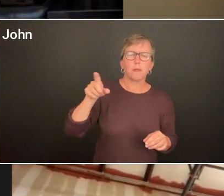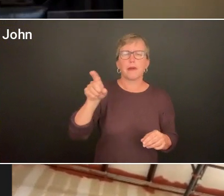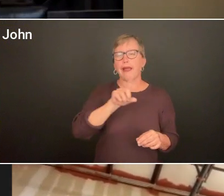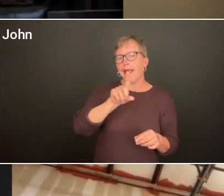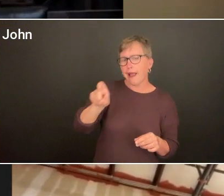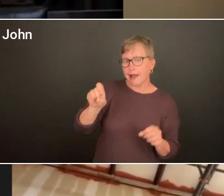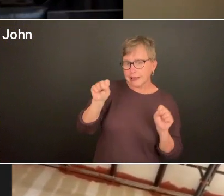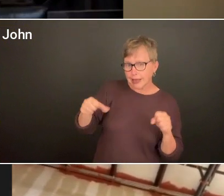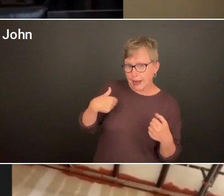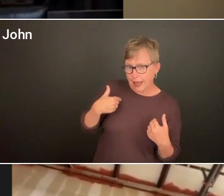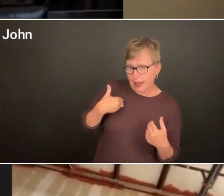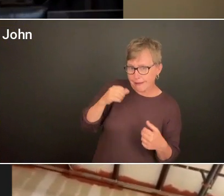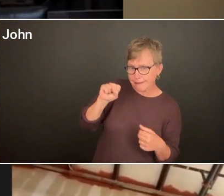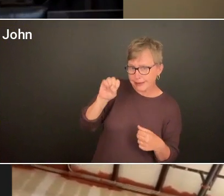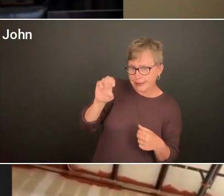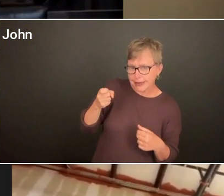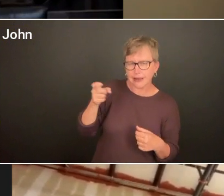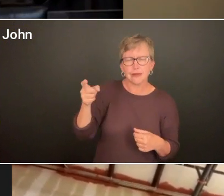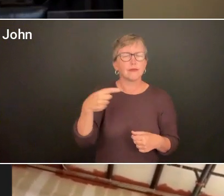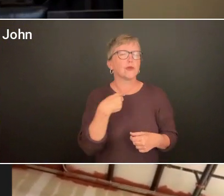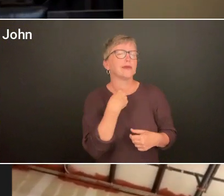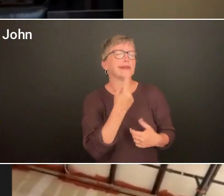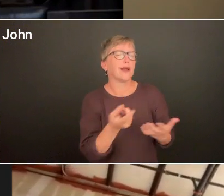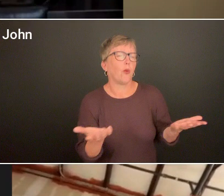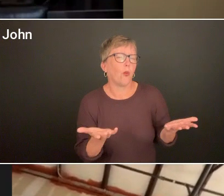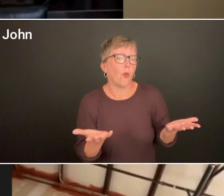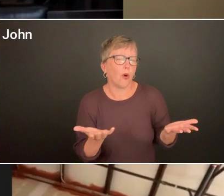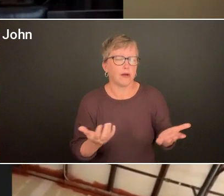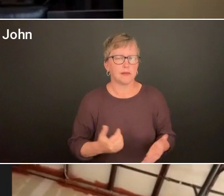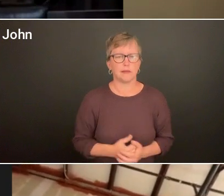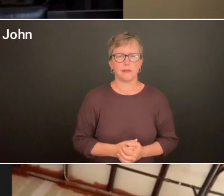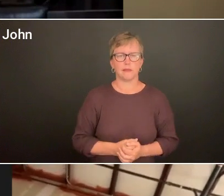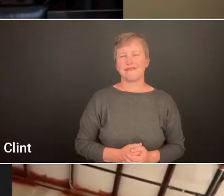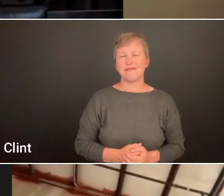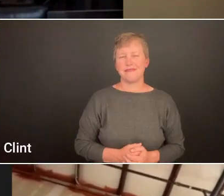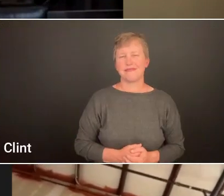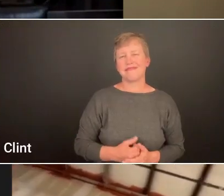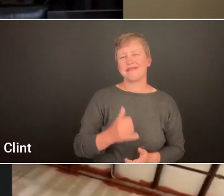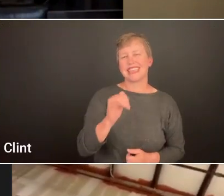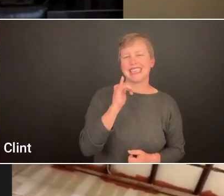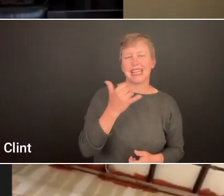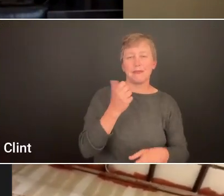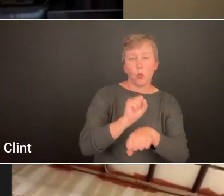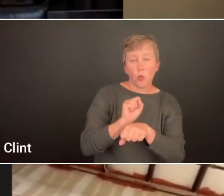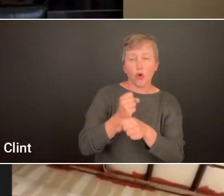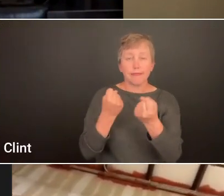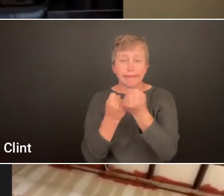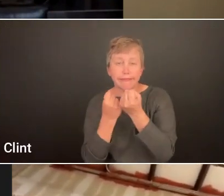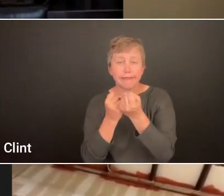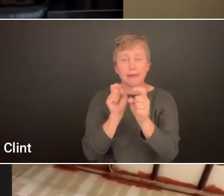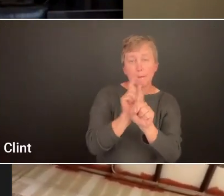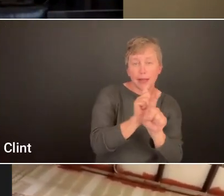bubble here. You don't want to give up their hope of anything, but what do you say to them? So it's the same thing when